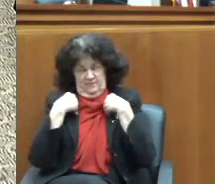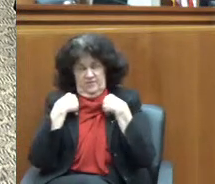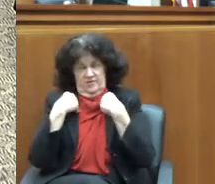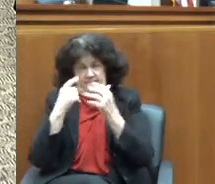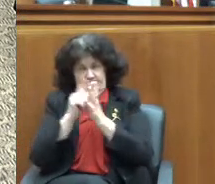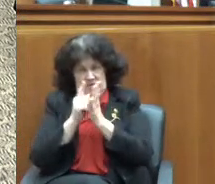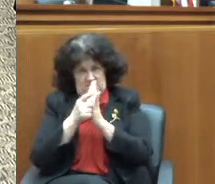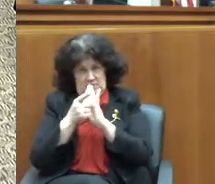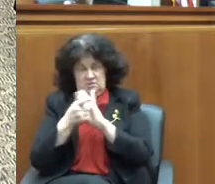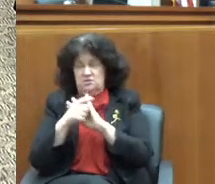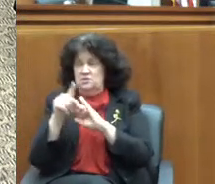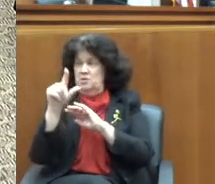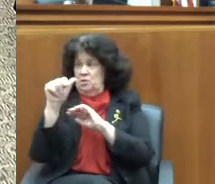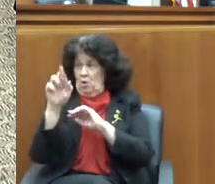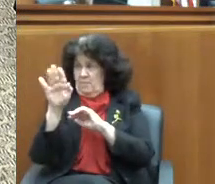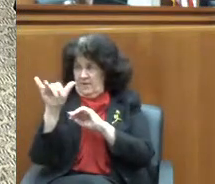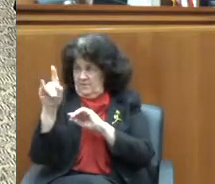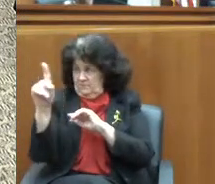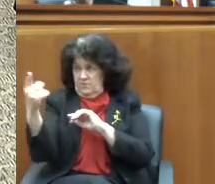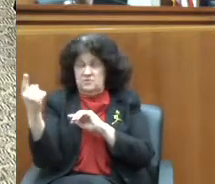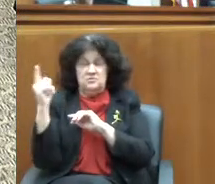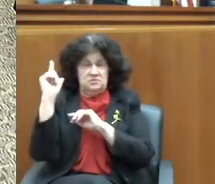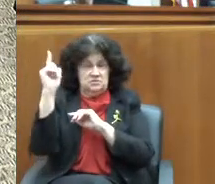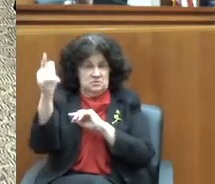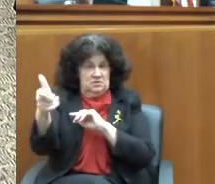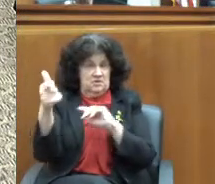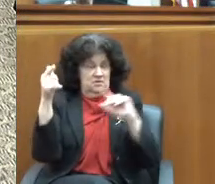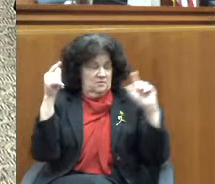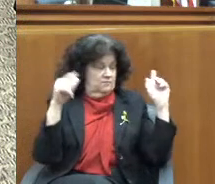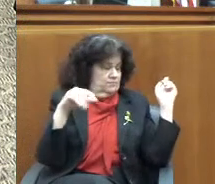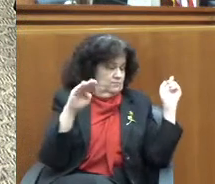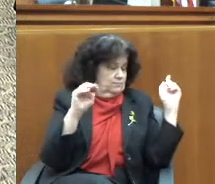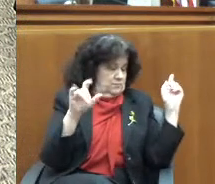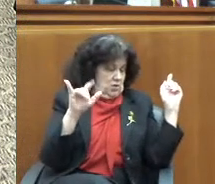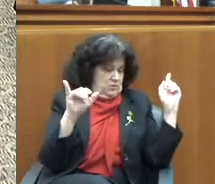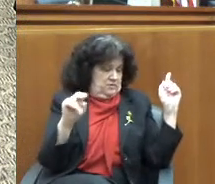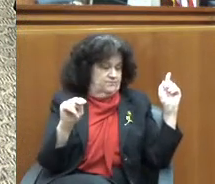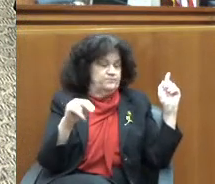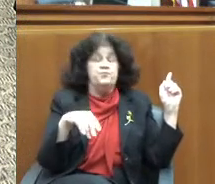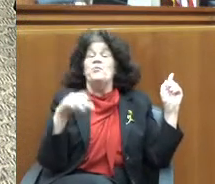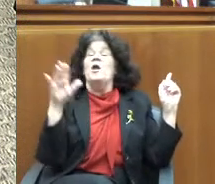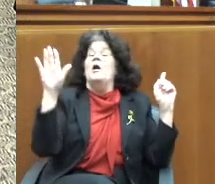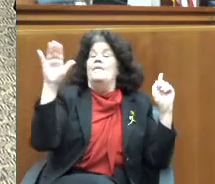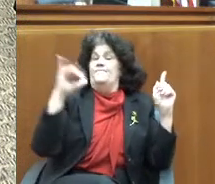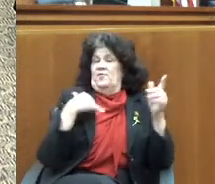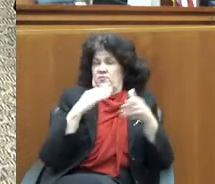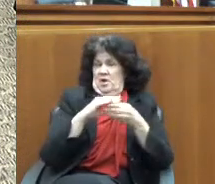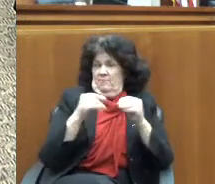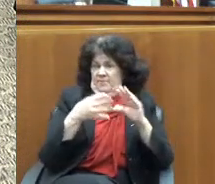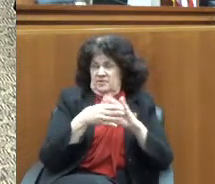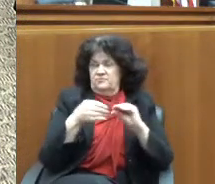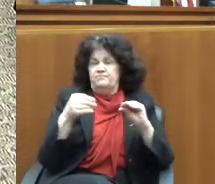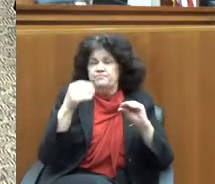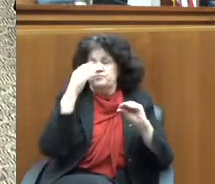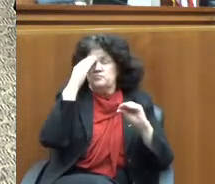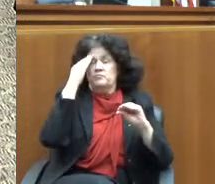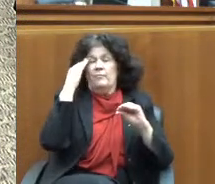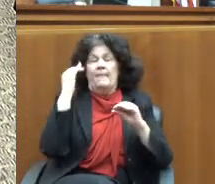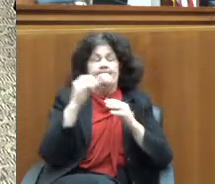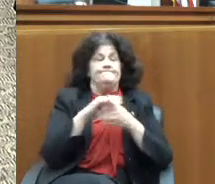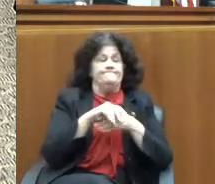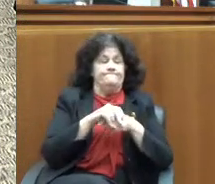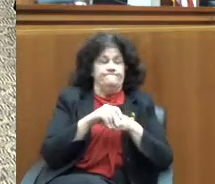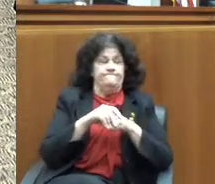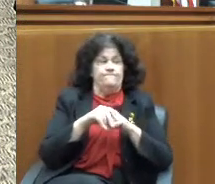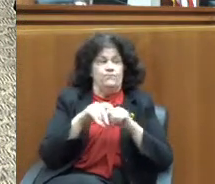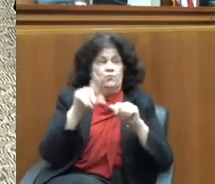Miller, and second. Ms. Ellis, I just want to, of course, ask the board to consider the